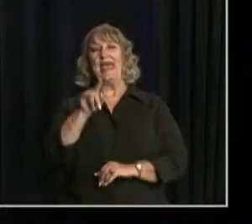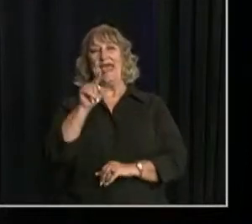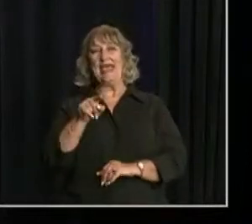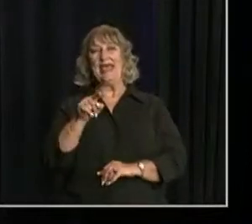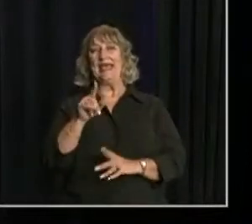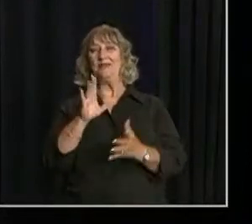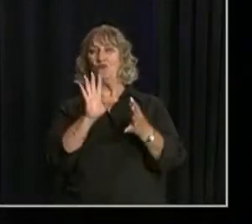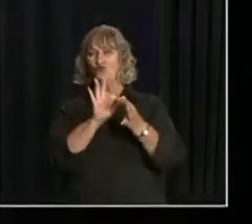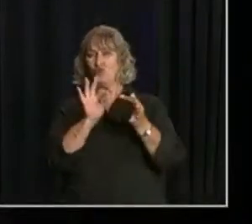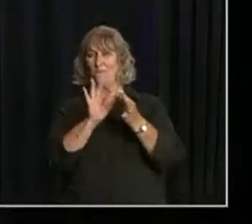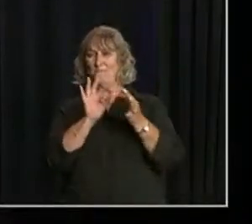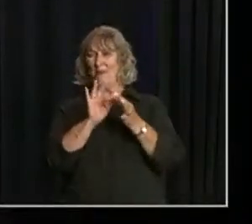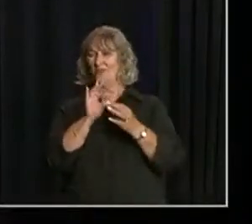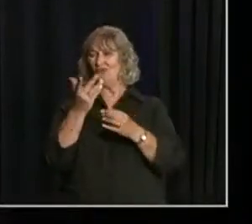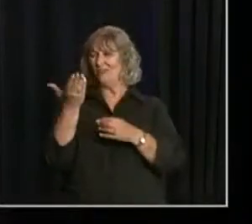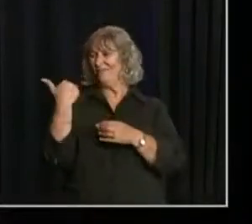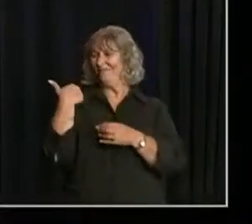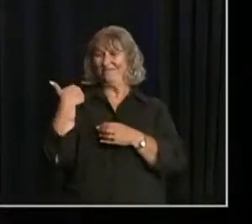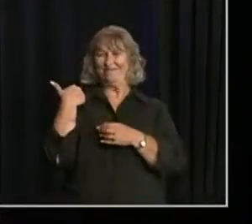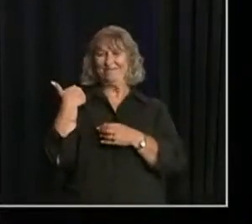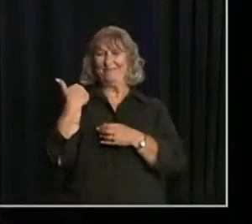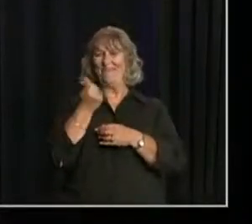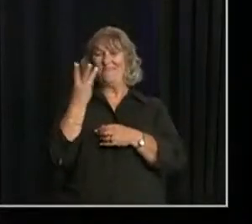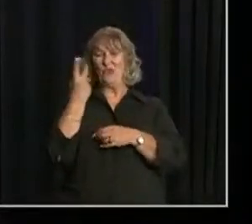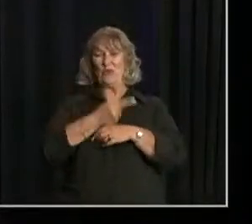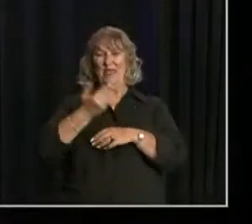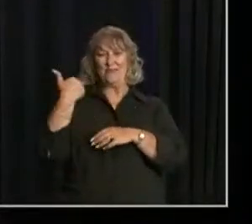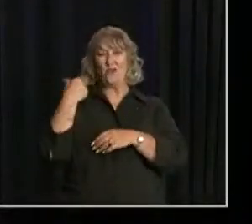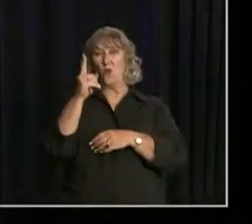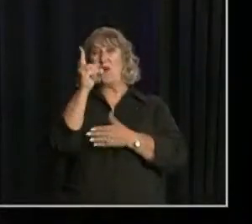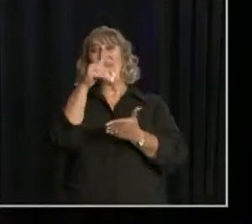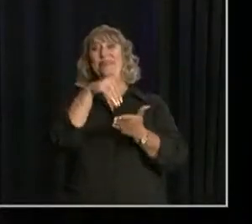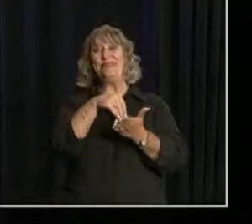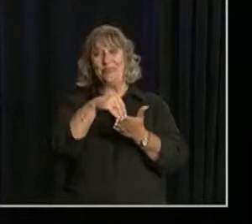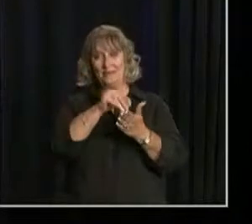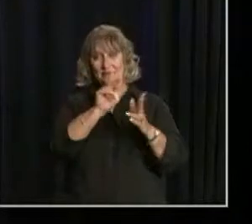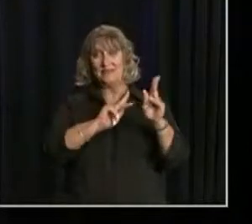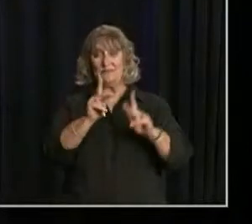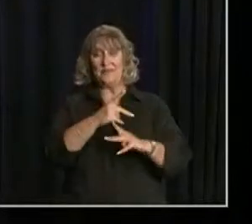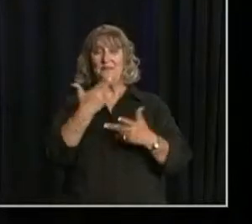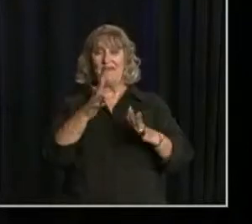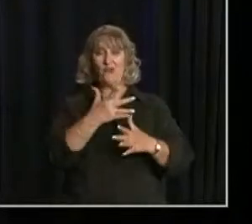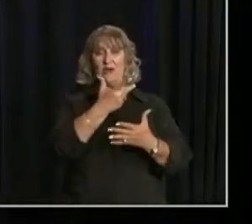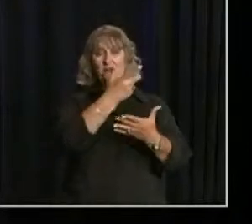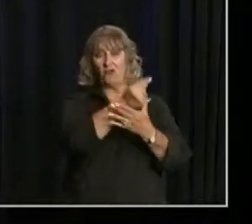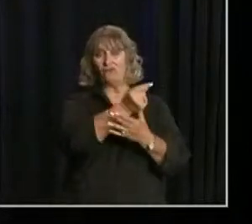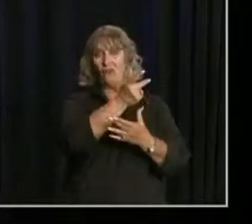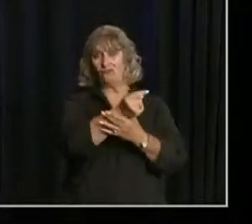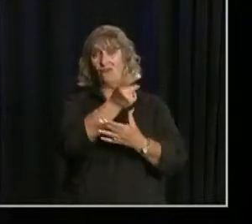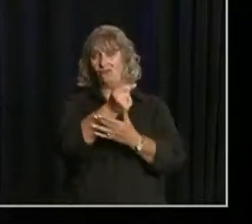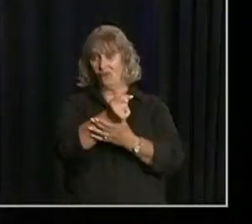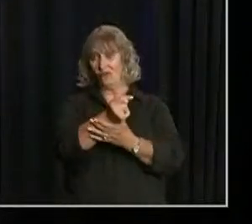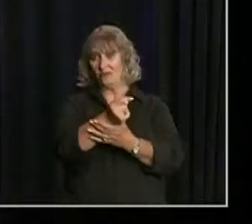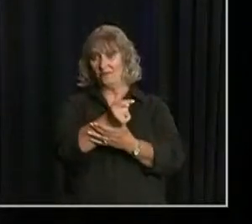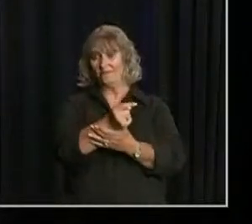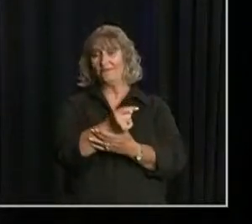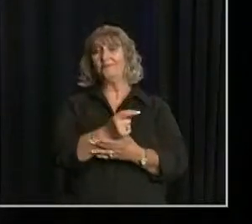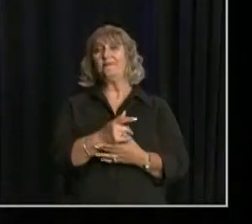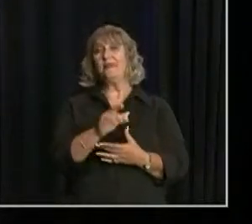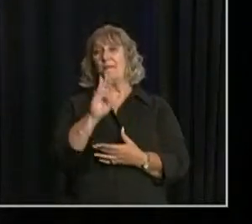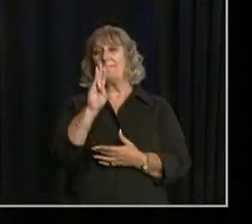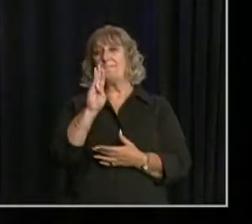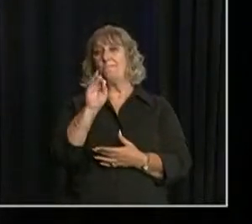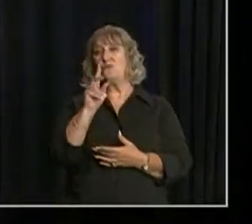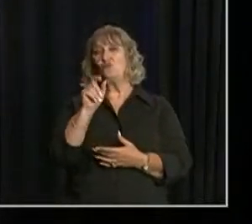as of I think a few days ago, somewhere around 1,000 so far. We're probably ticked over that, through